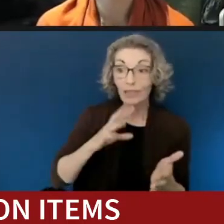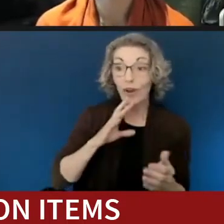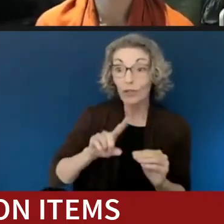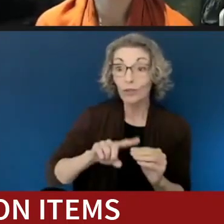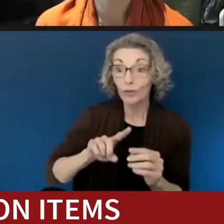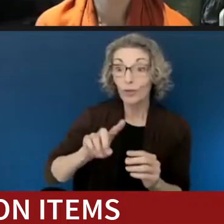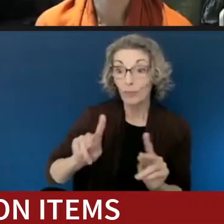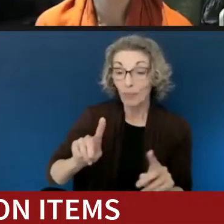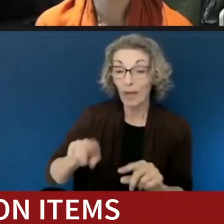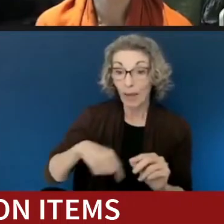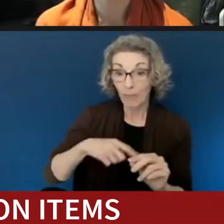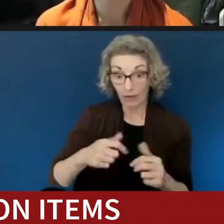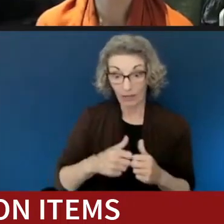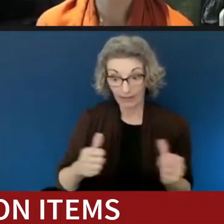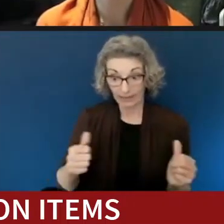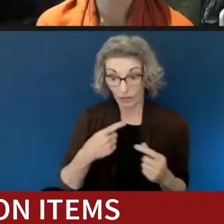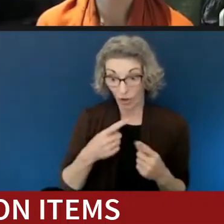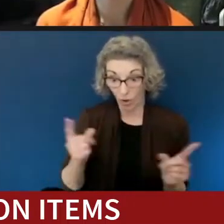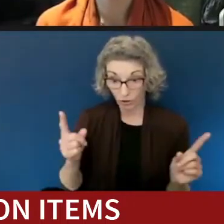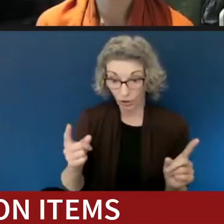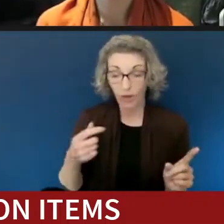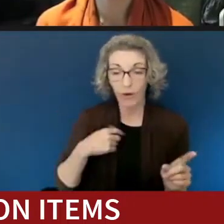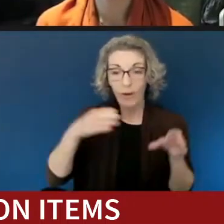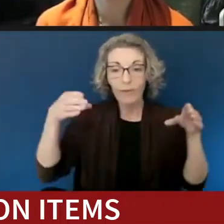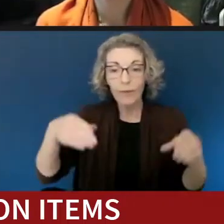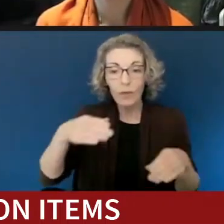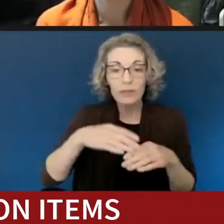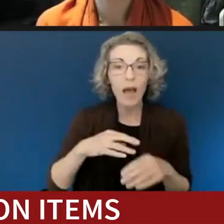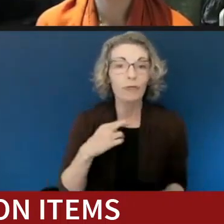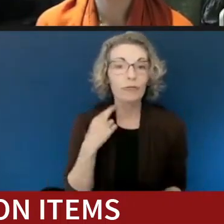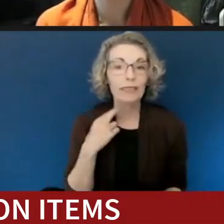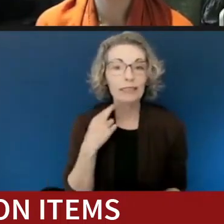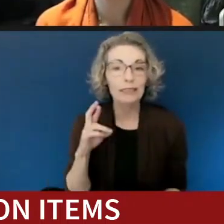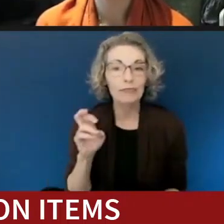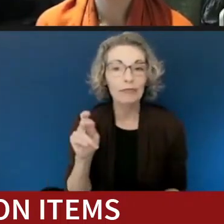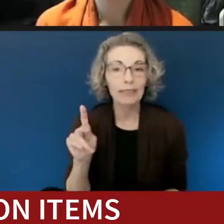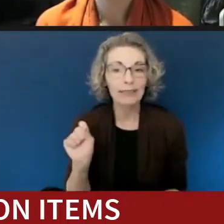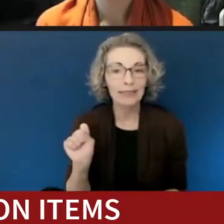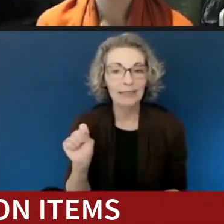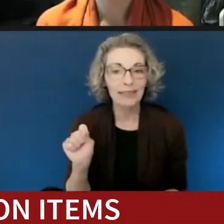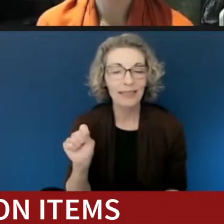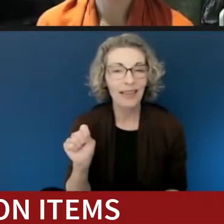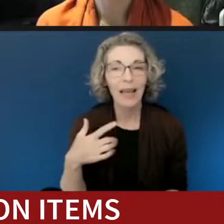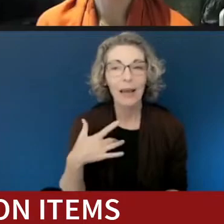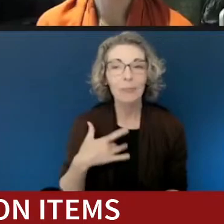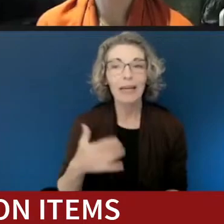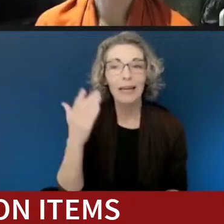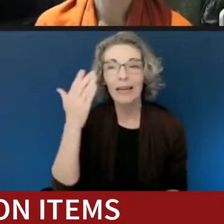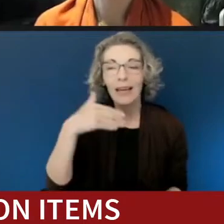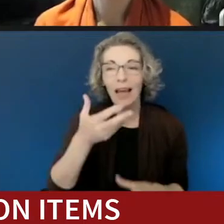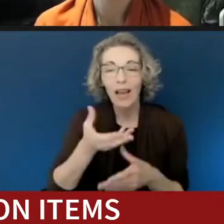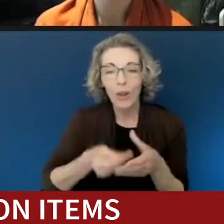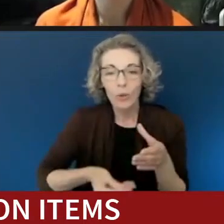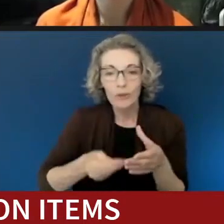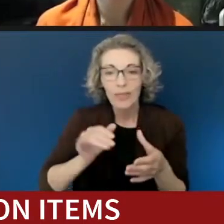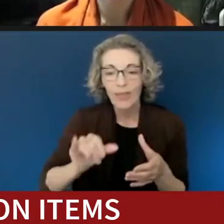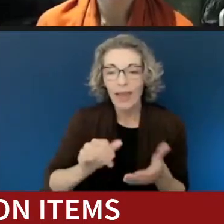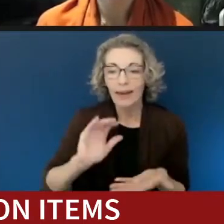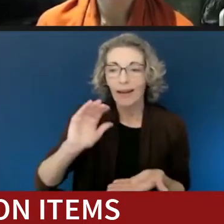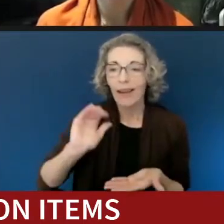on risks, and we lose some of these more kind of less